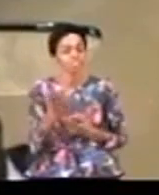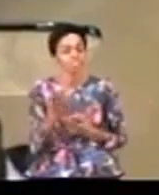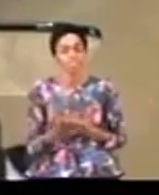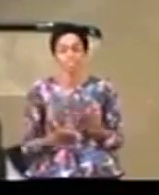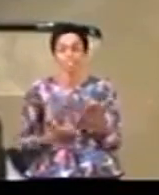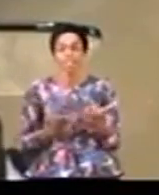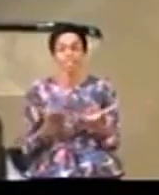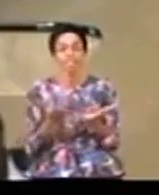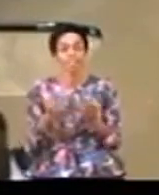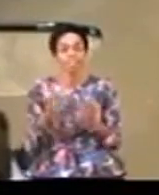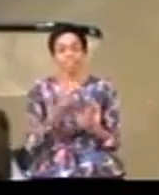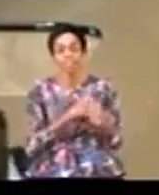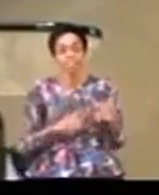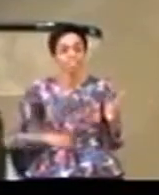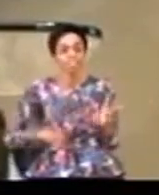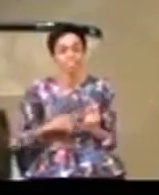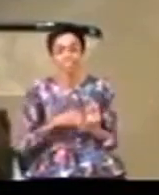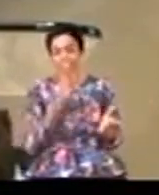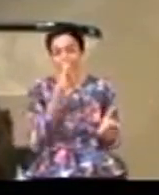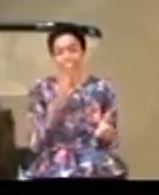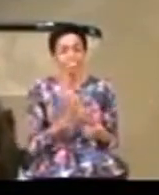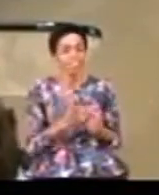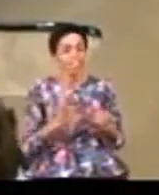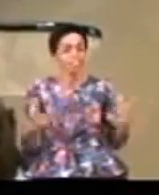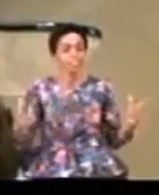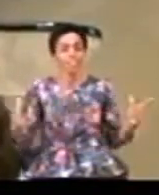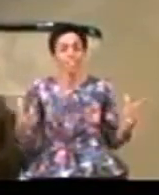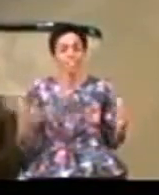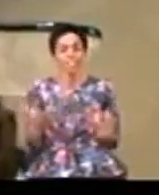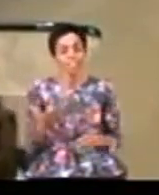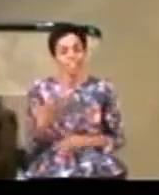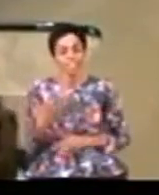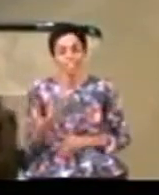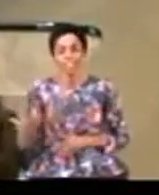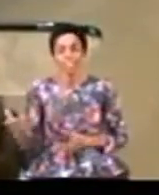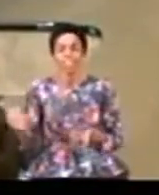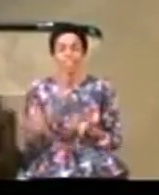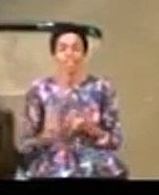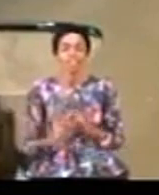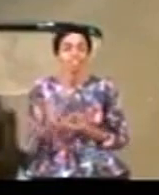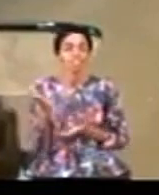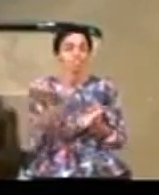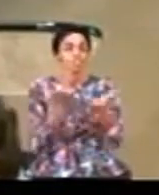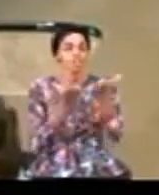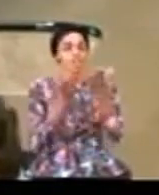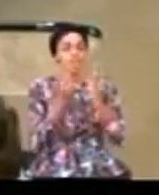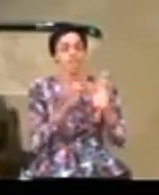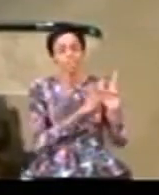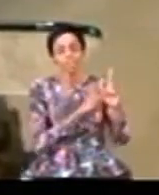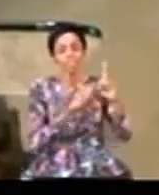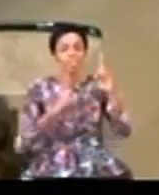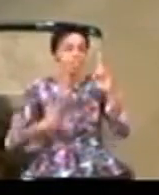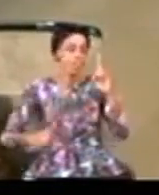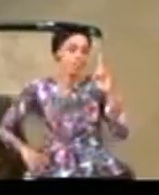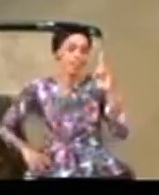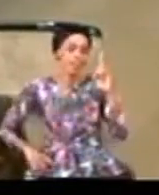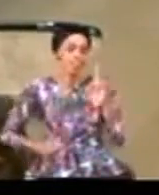thing to serve the Lord. It is a great thing to serve